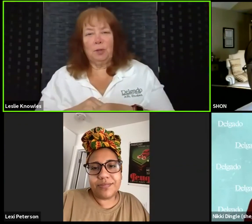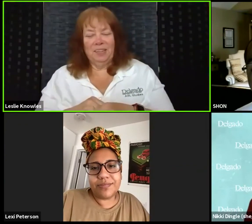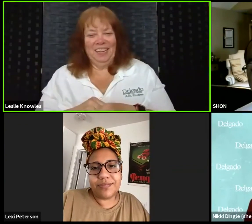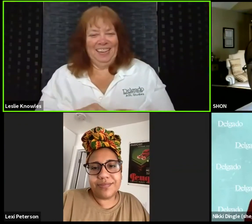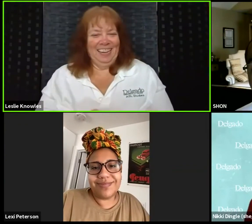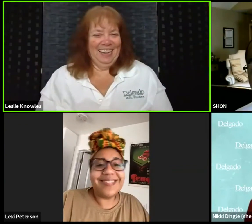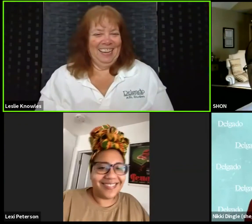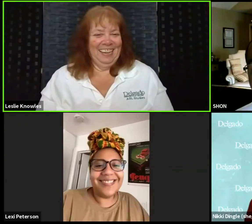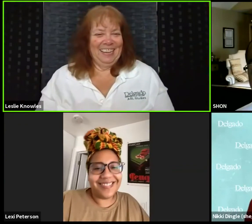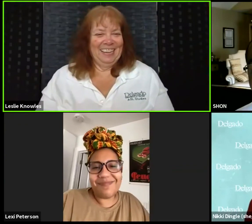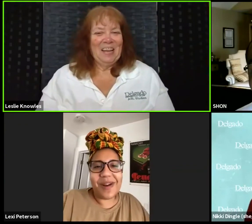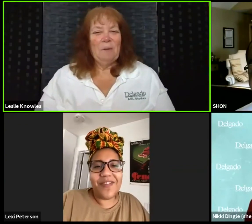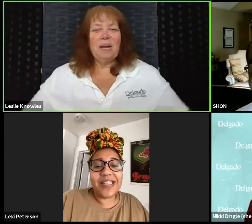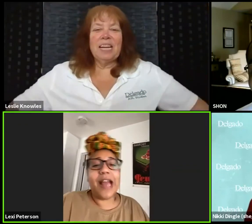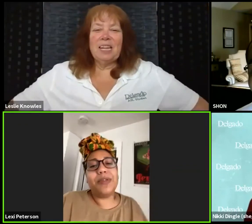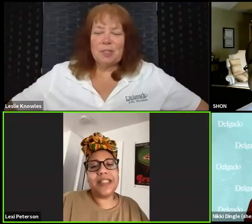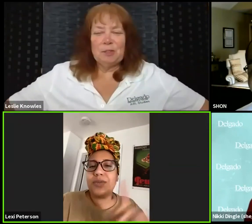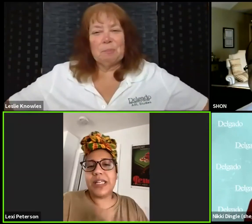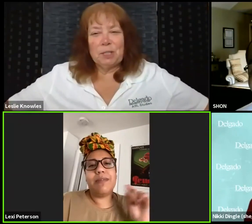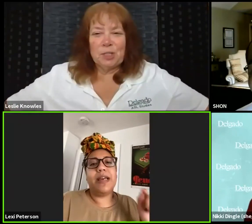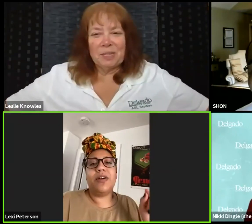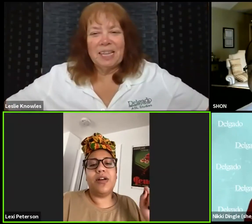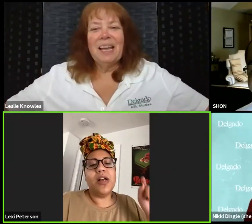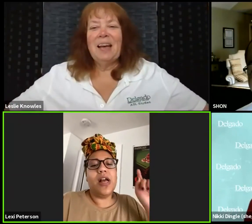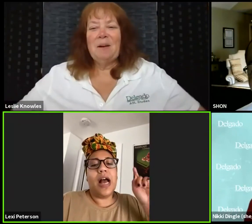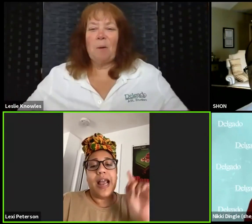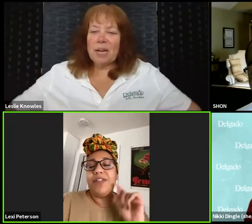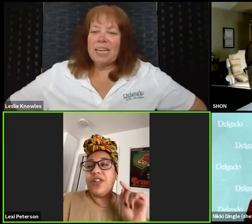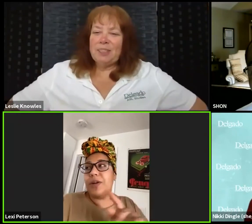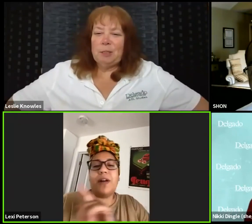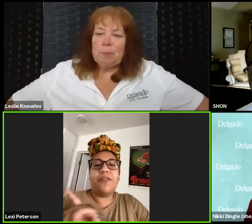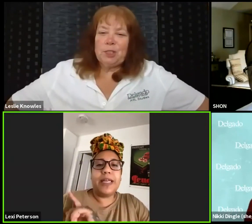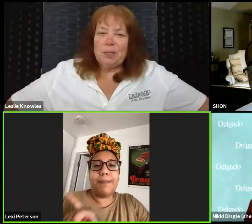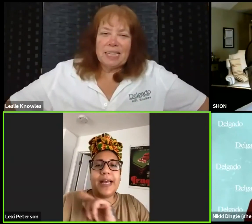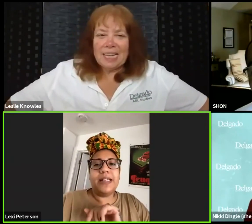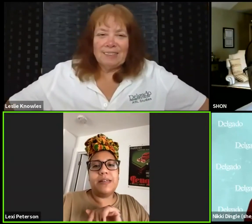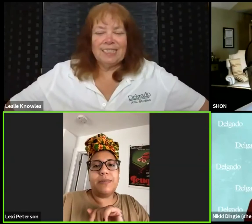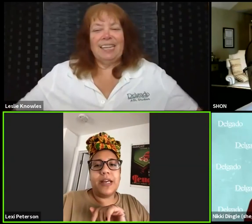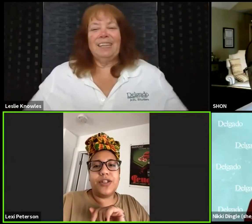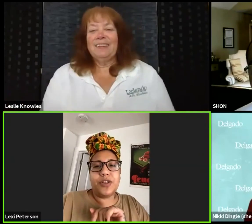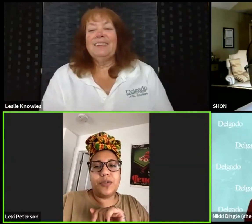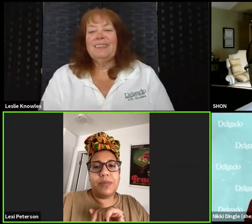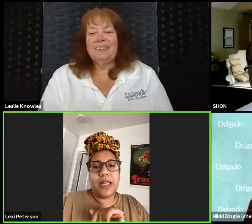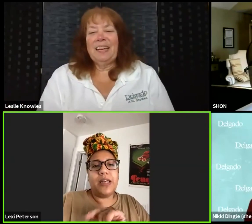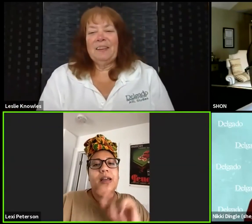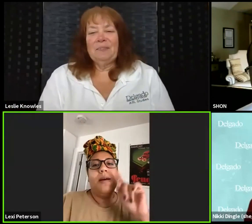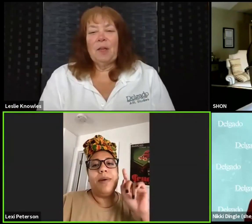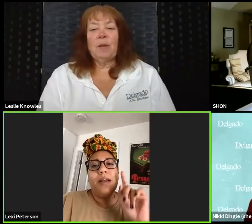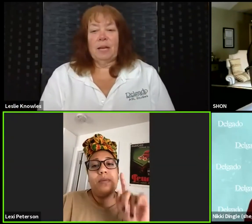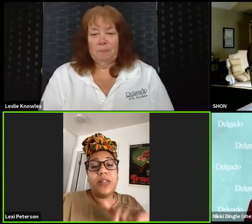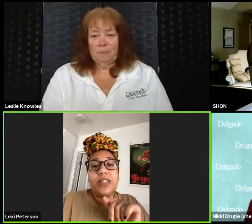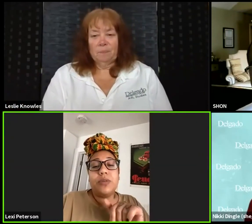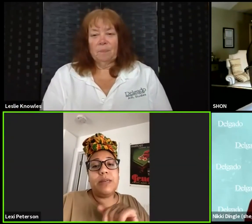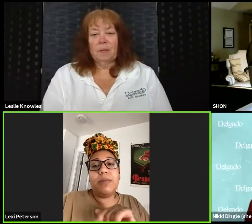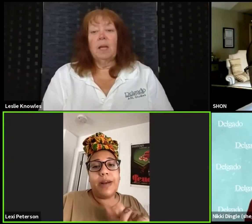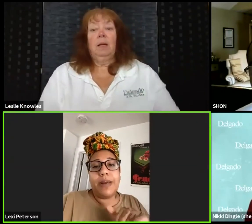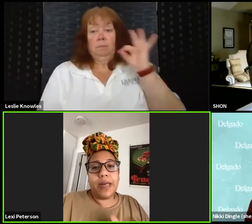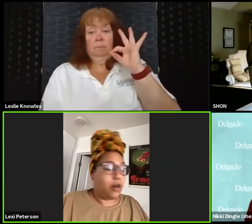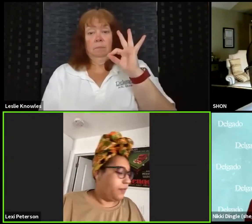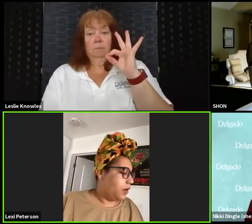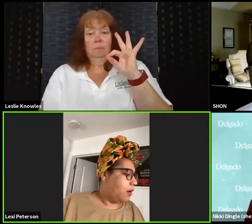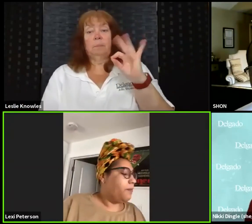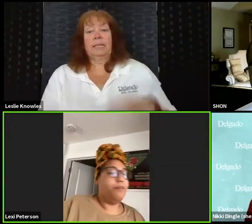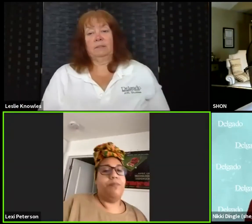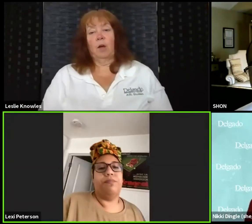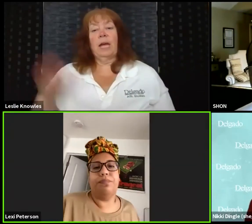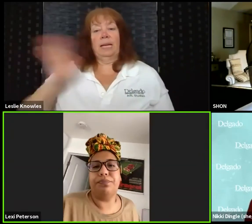for you. Perfect. I will send you an email. I Yeah, have to jump off and get back into my other Zoom meeting, but I will send you an email right when I get